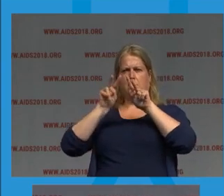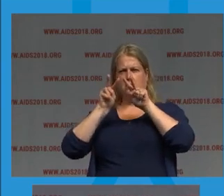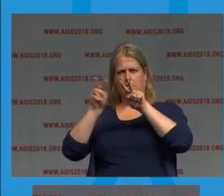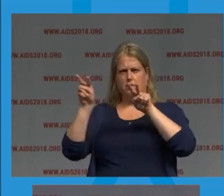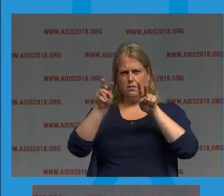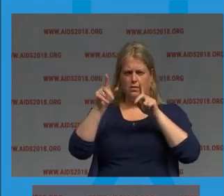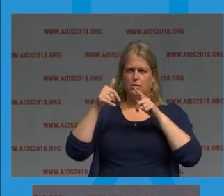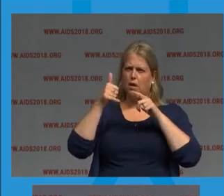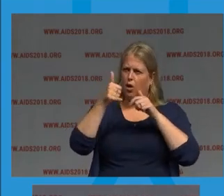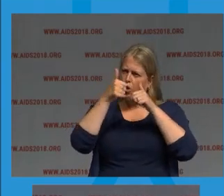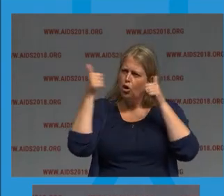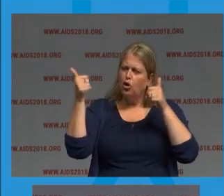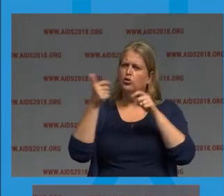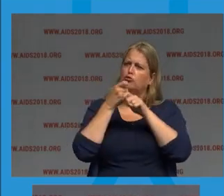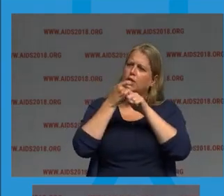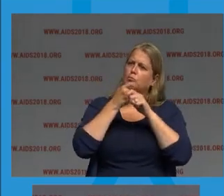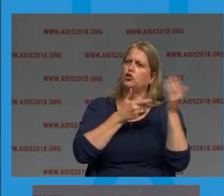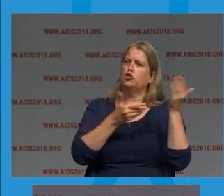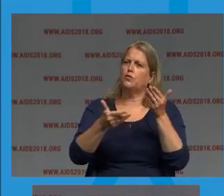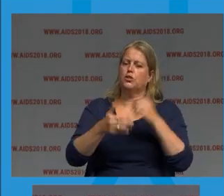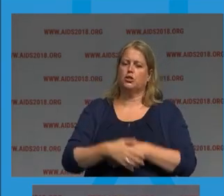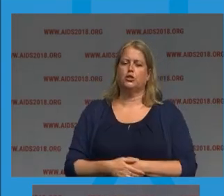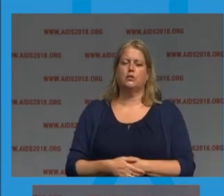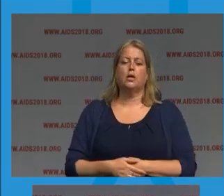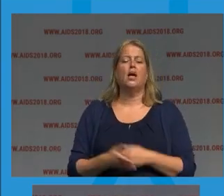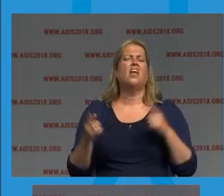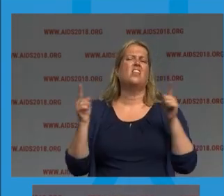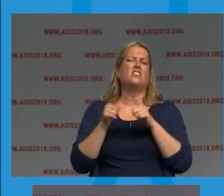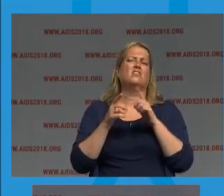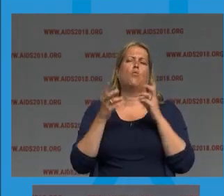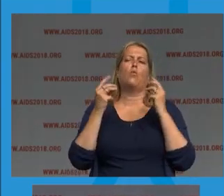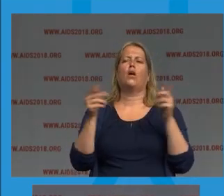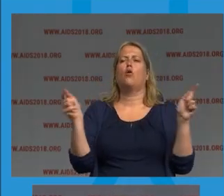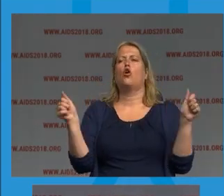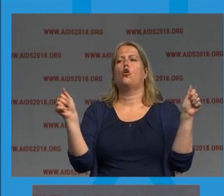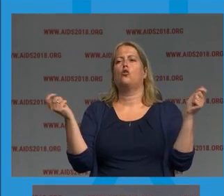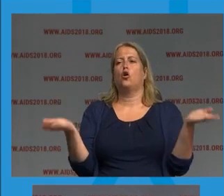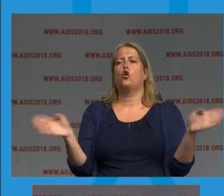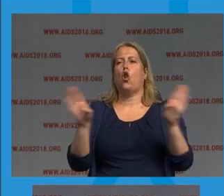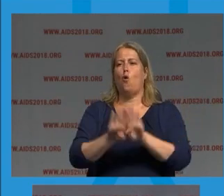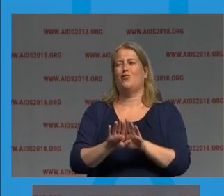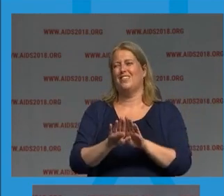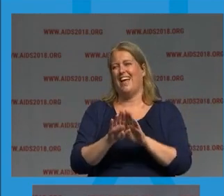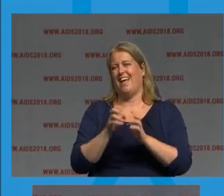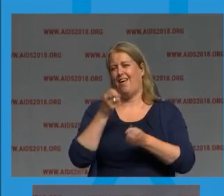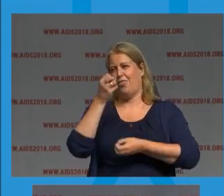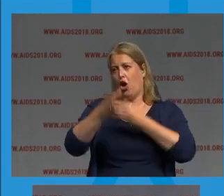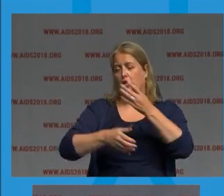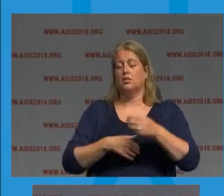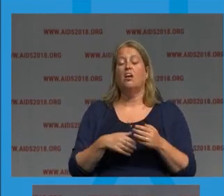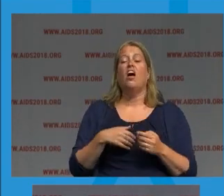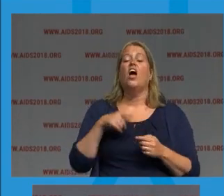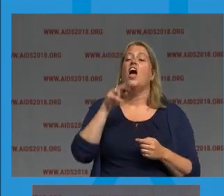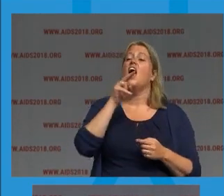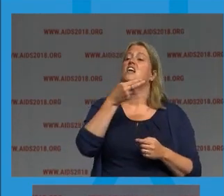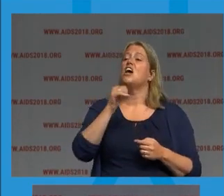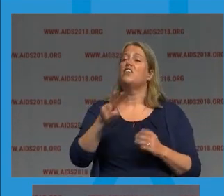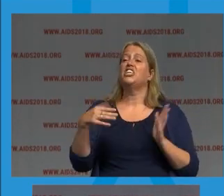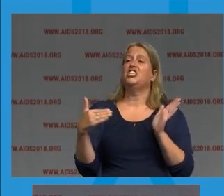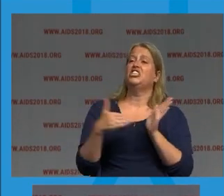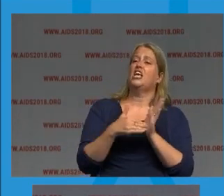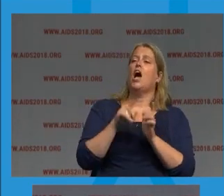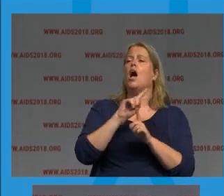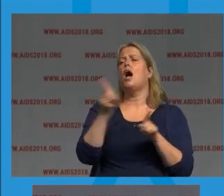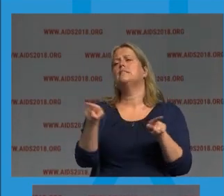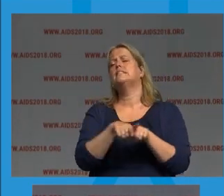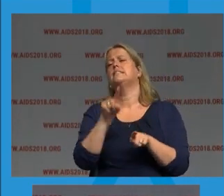treatment services. So then just some quick closing thoughts. HIV is not Zika. There is not a city or country or place in this